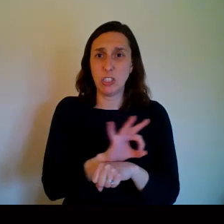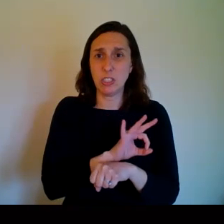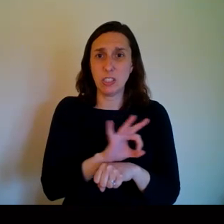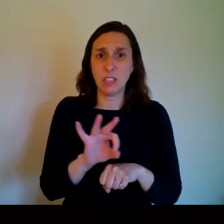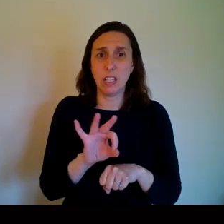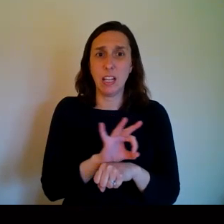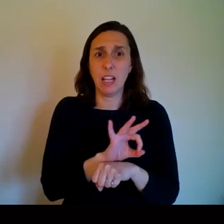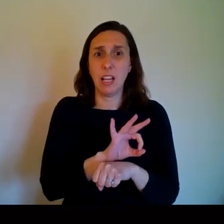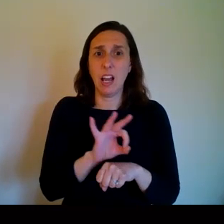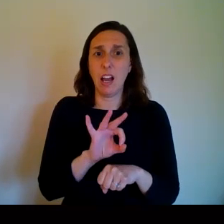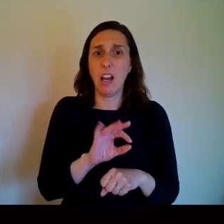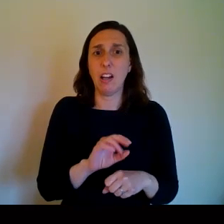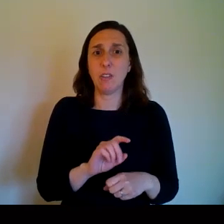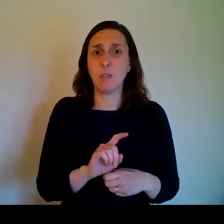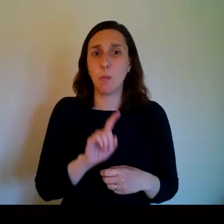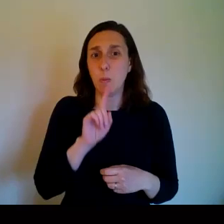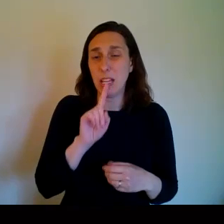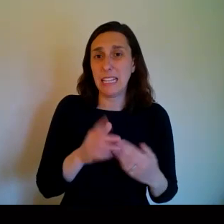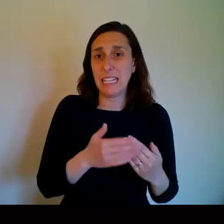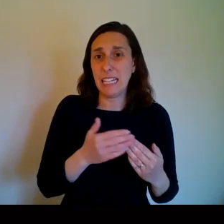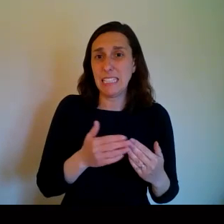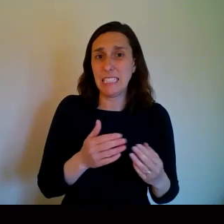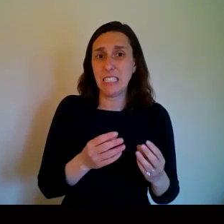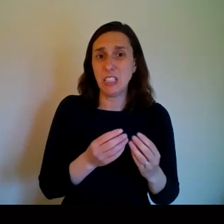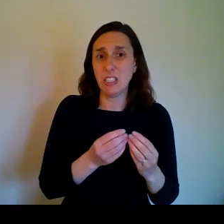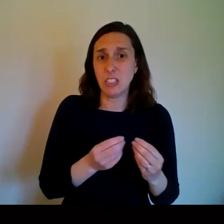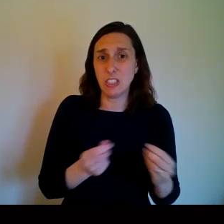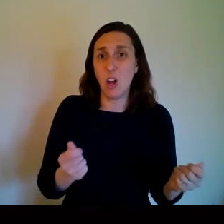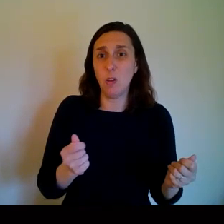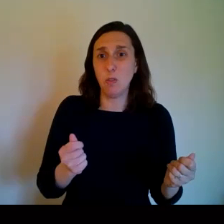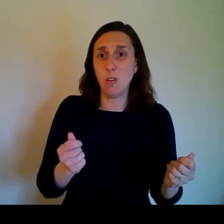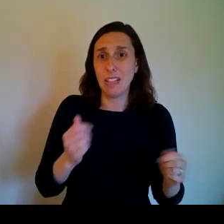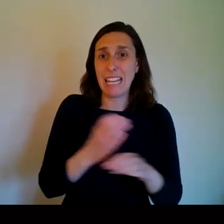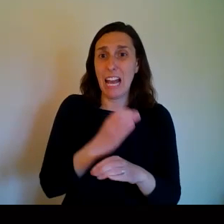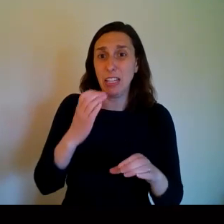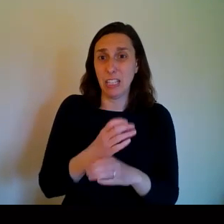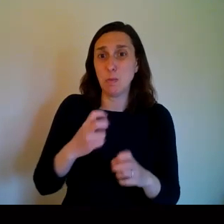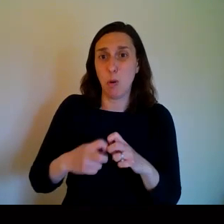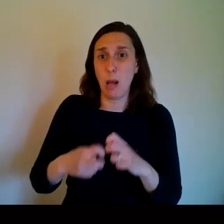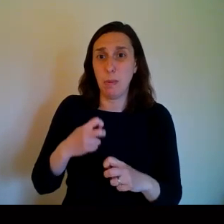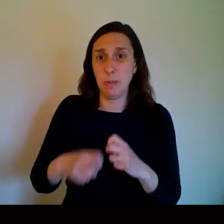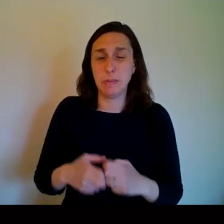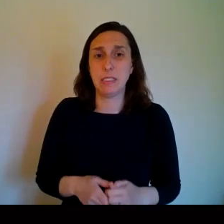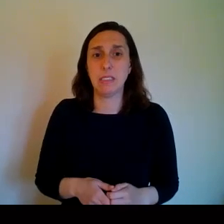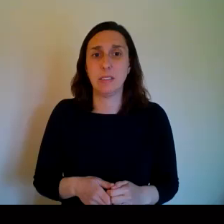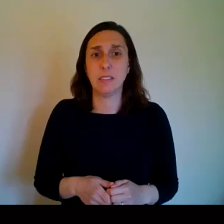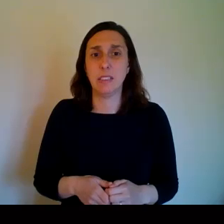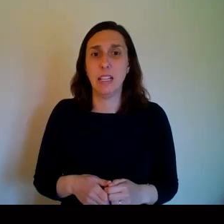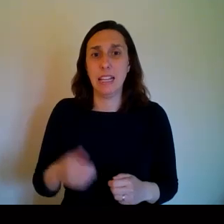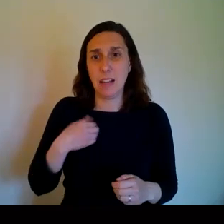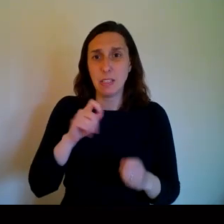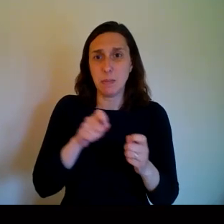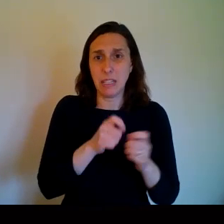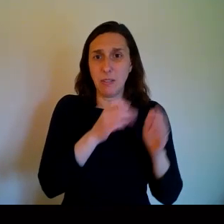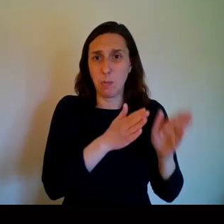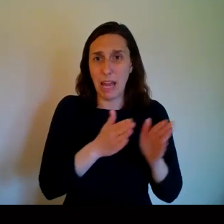are really easy to solve calc problems to. They have a particular pattern in their